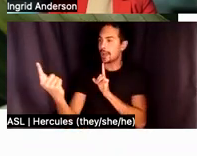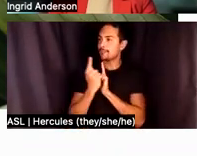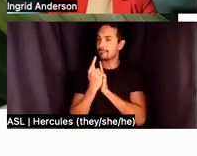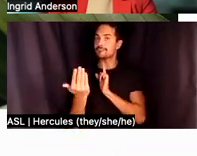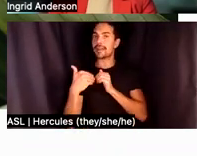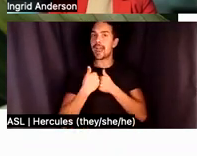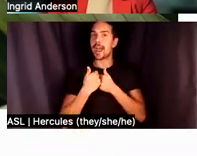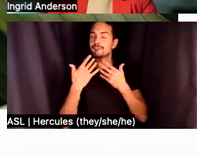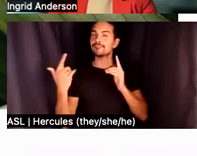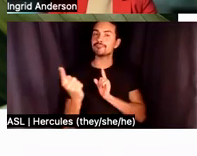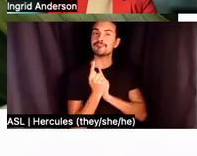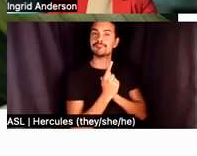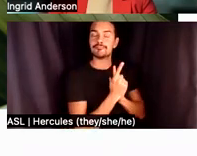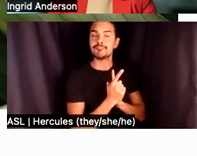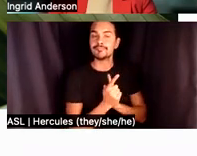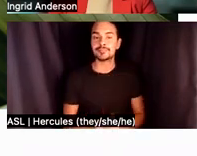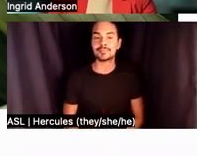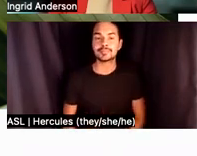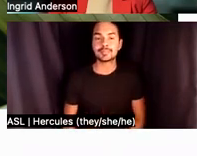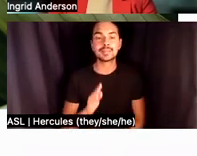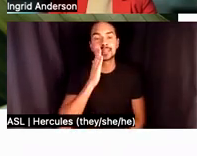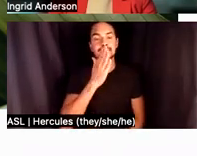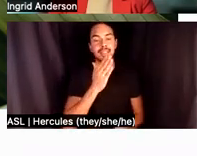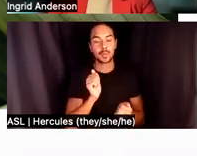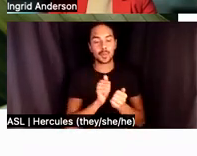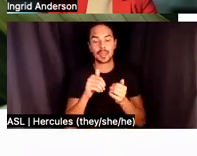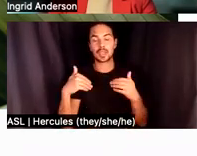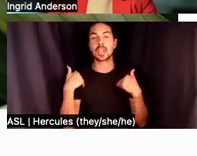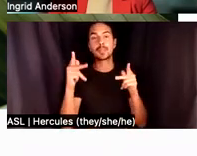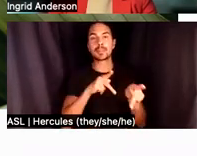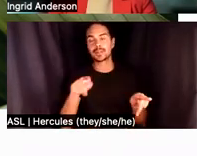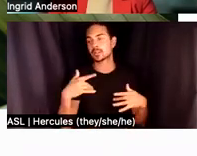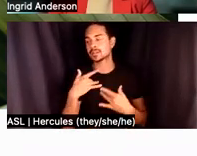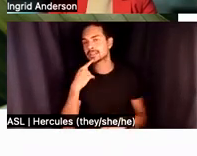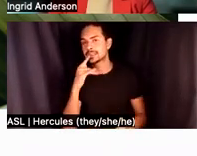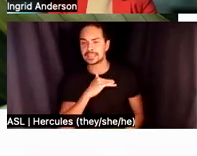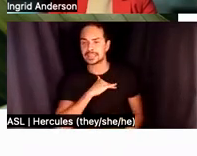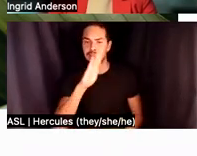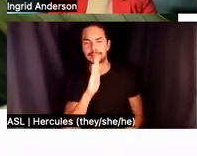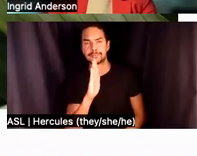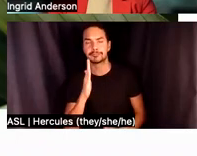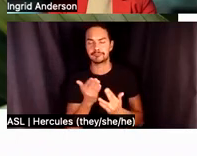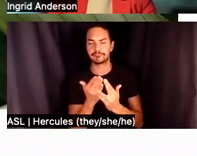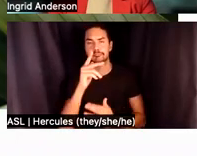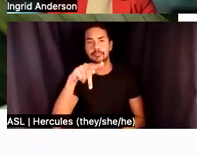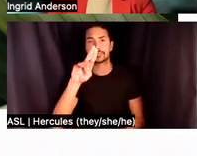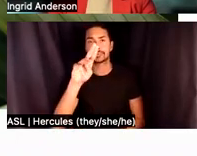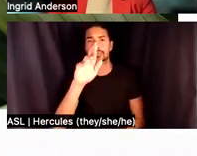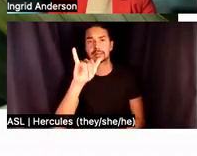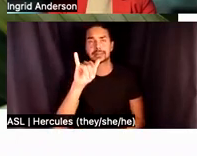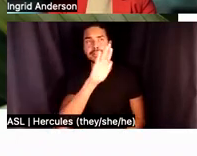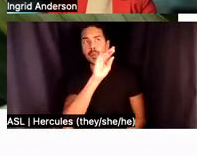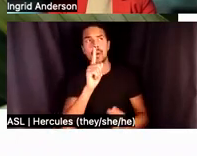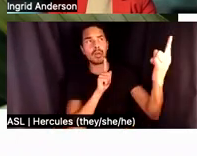Often what comes up is they'll say that they never had any sort of education. They've never had somebody talk to them about